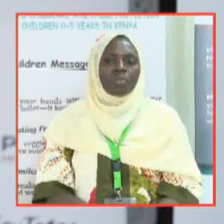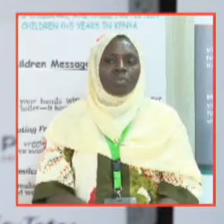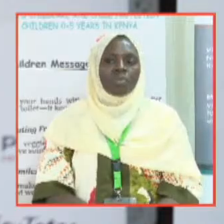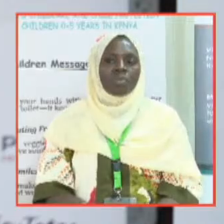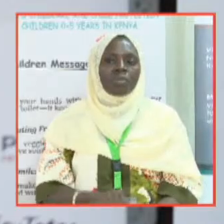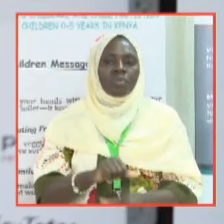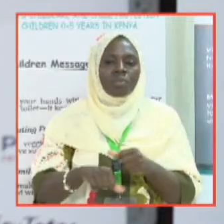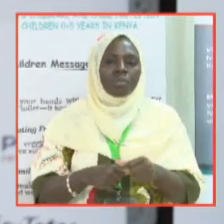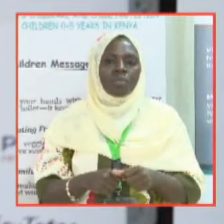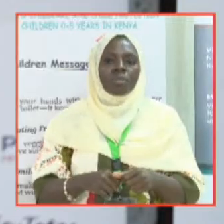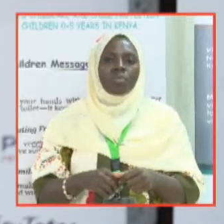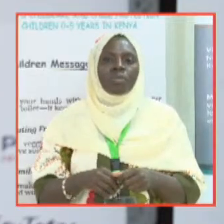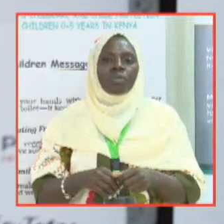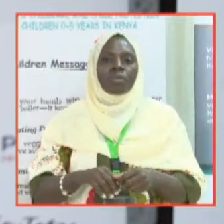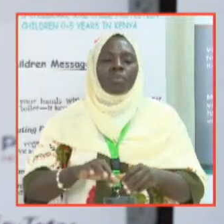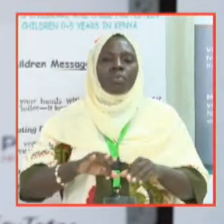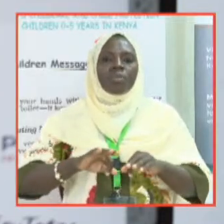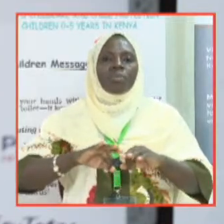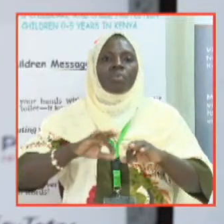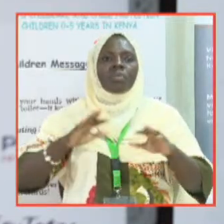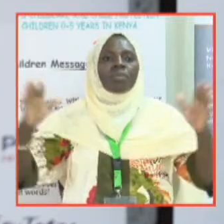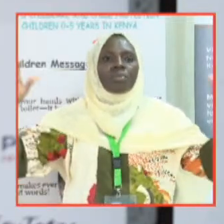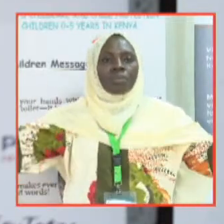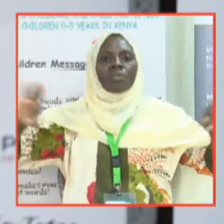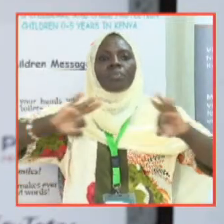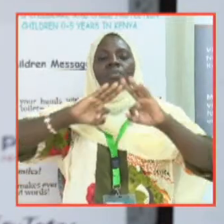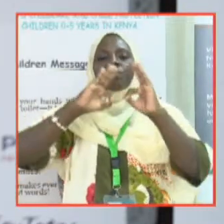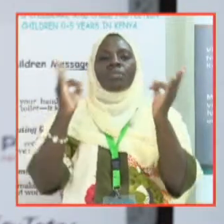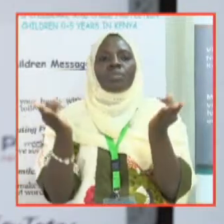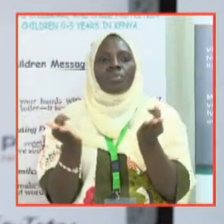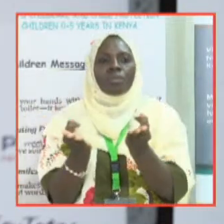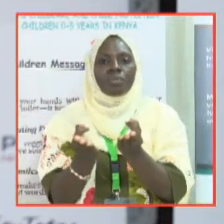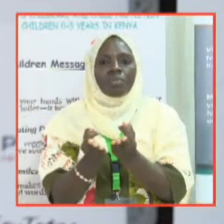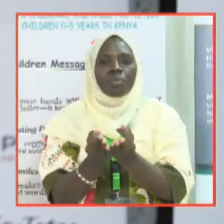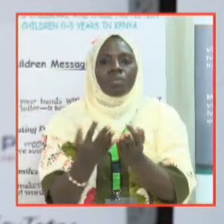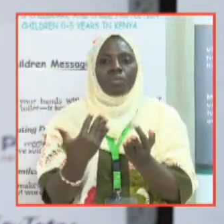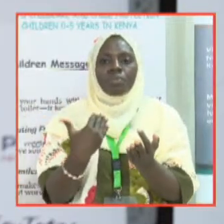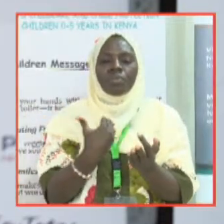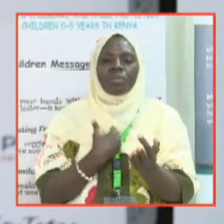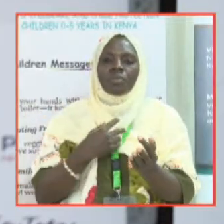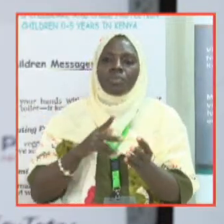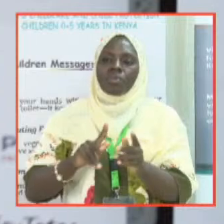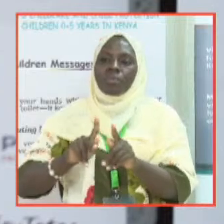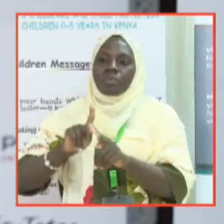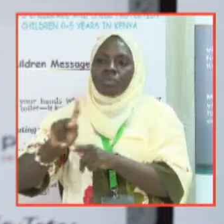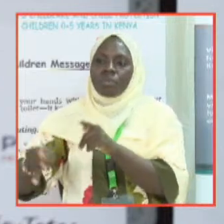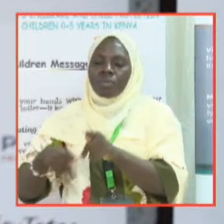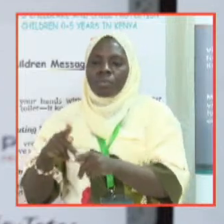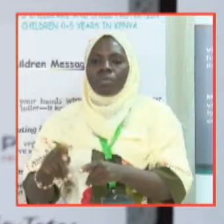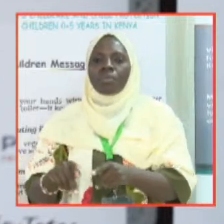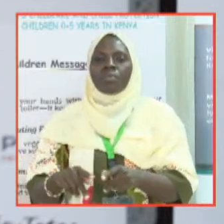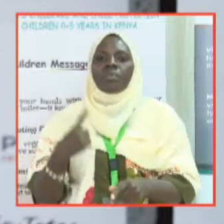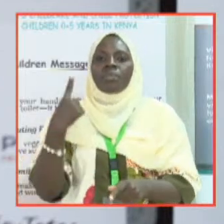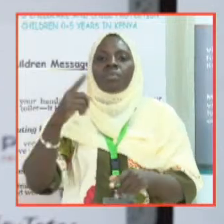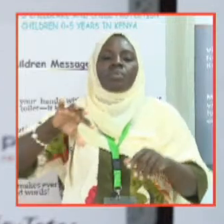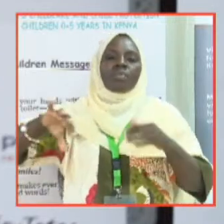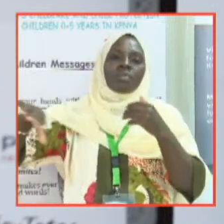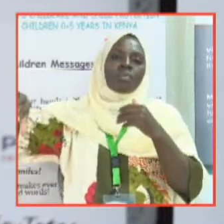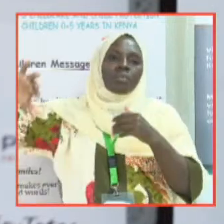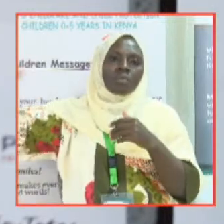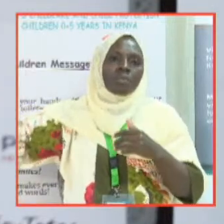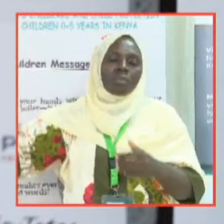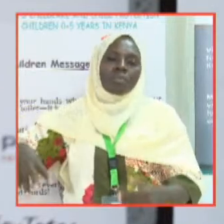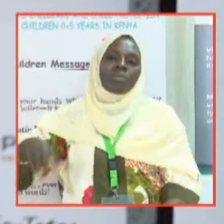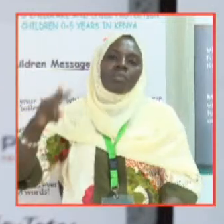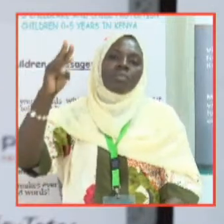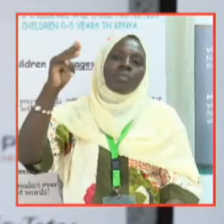families was only referenced and had a plan in only one county, and that is Moranga County, which has a